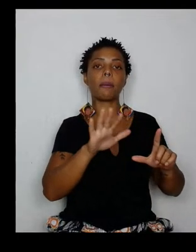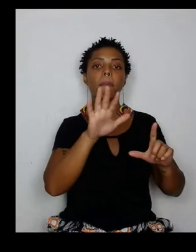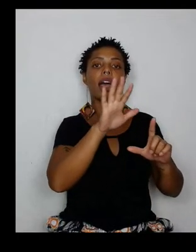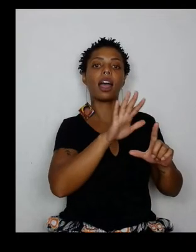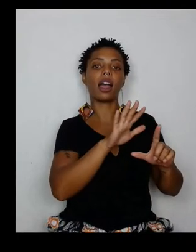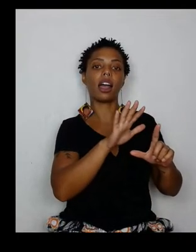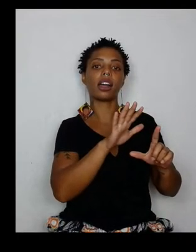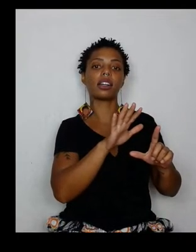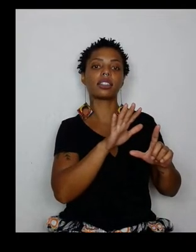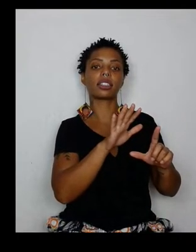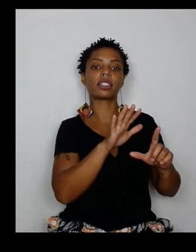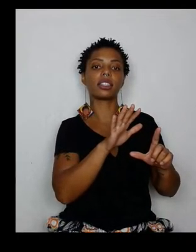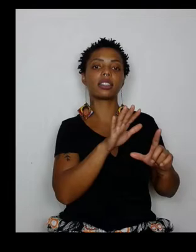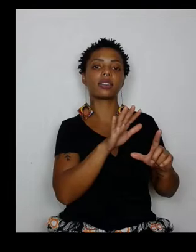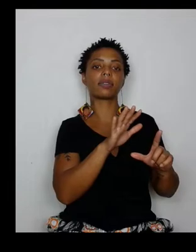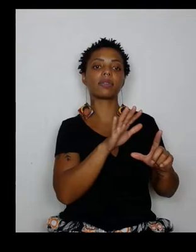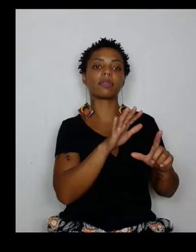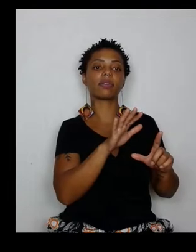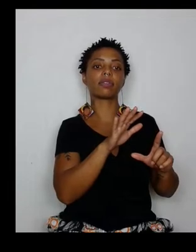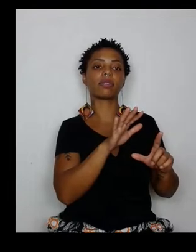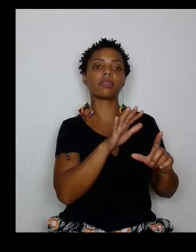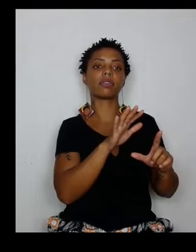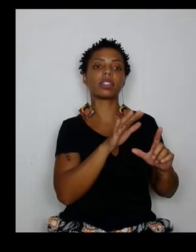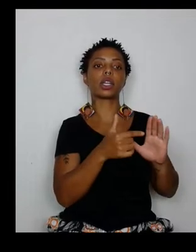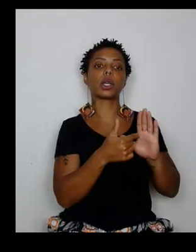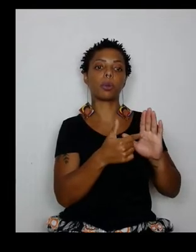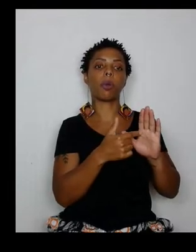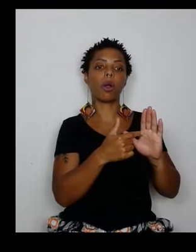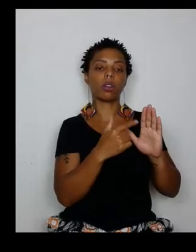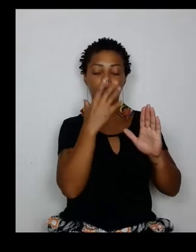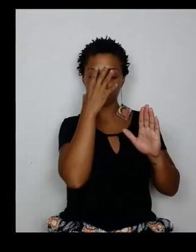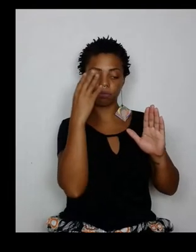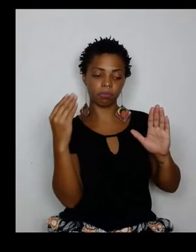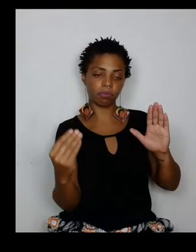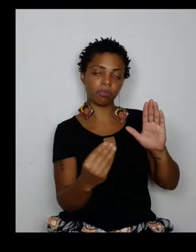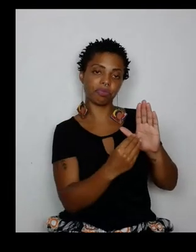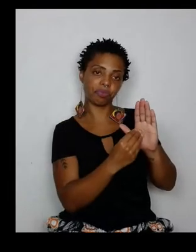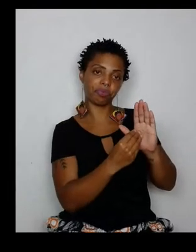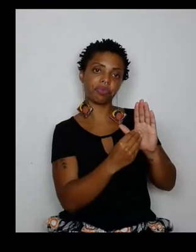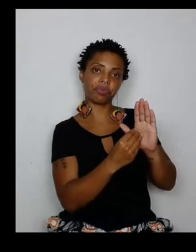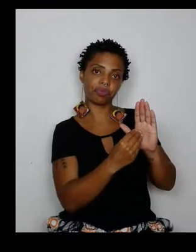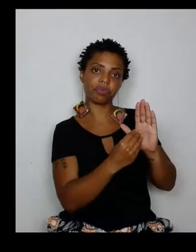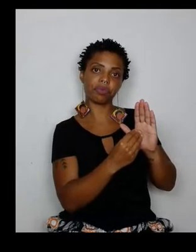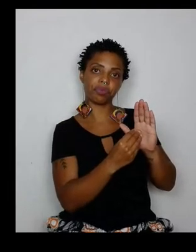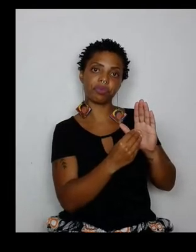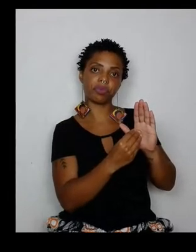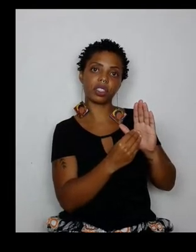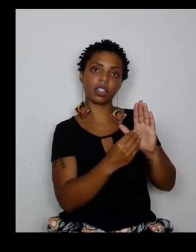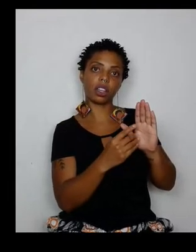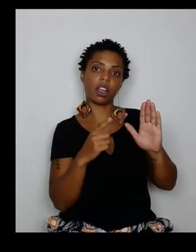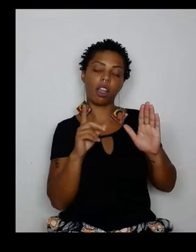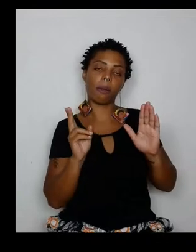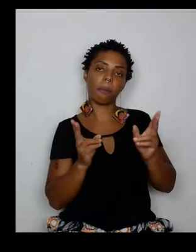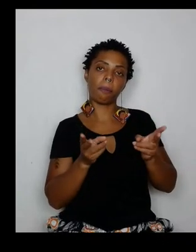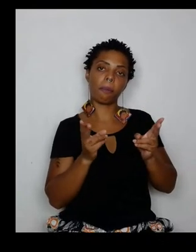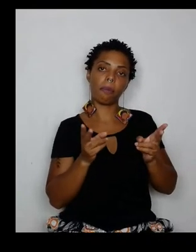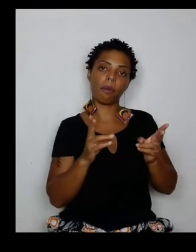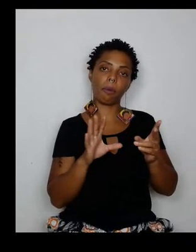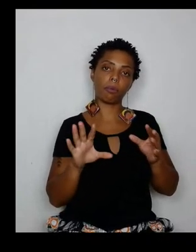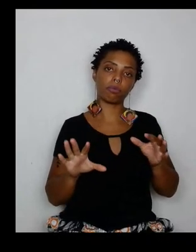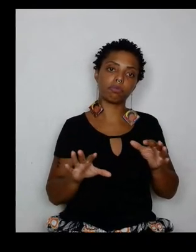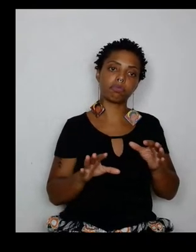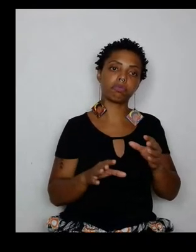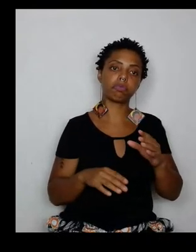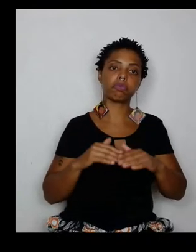integrated self as a portrait might produce with um a sort of symbolist palette and uh